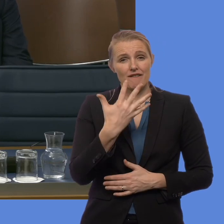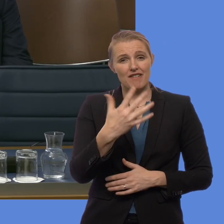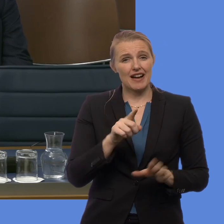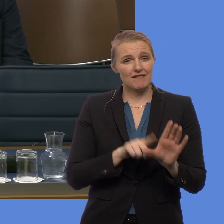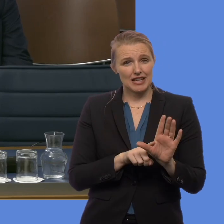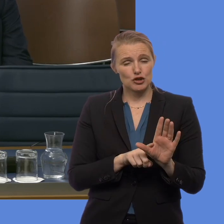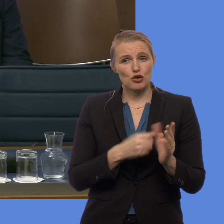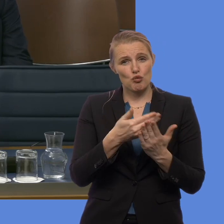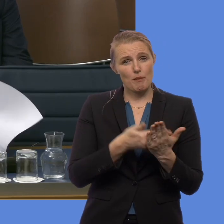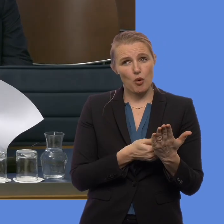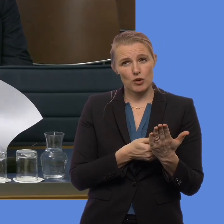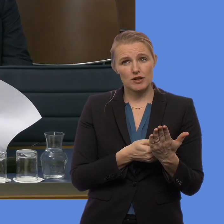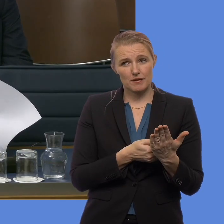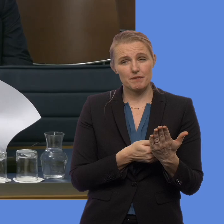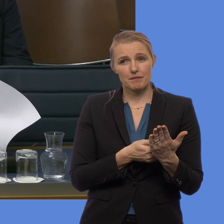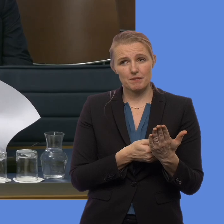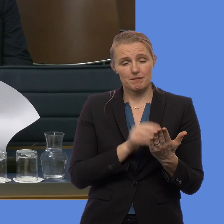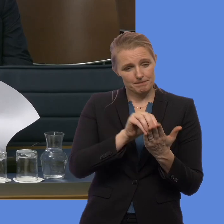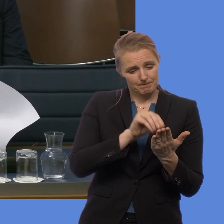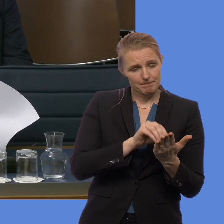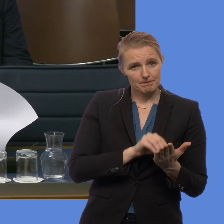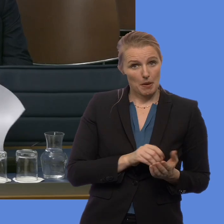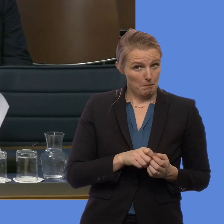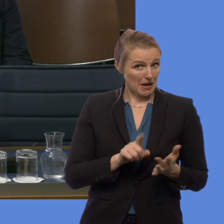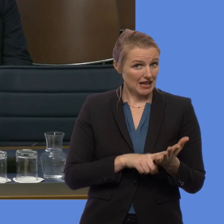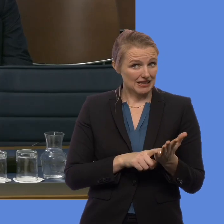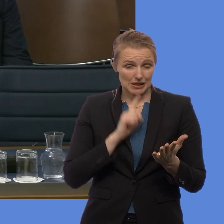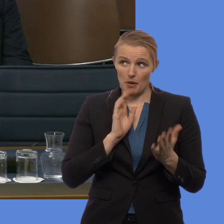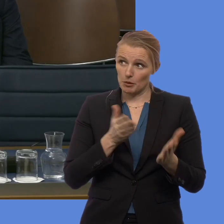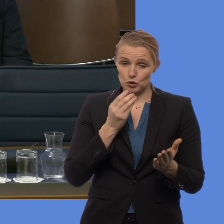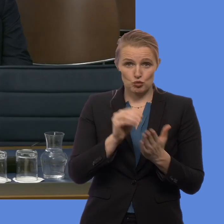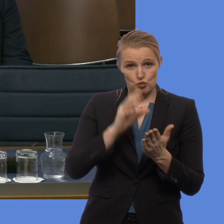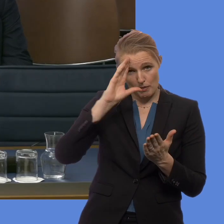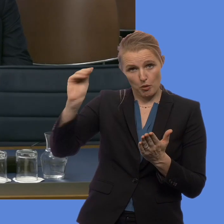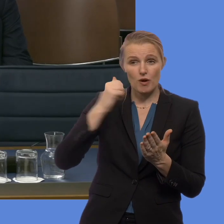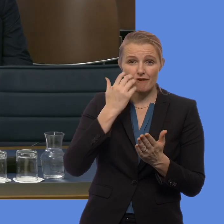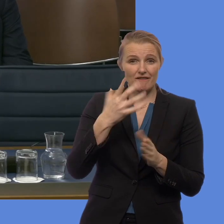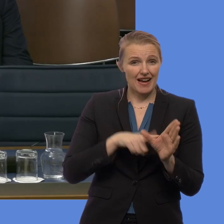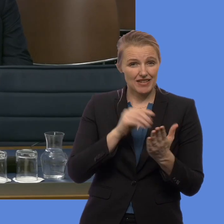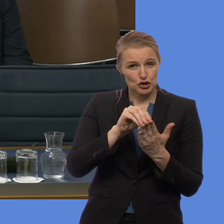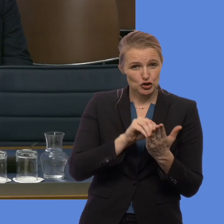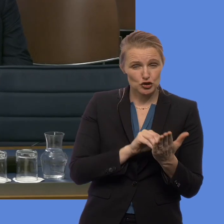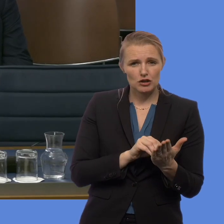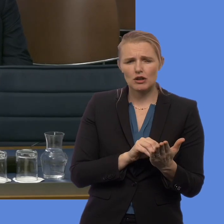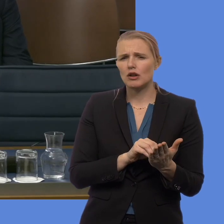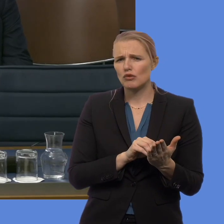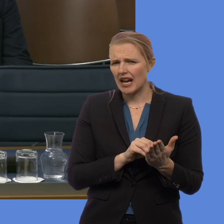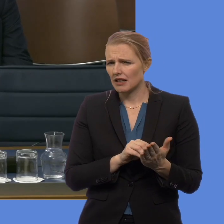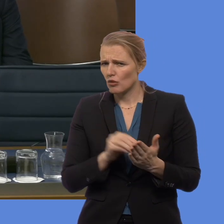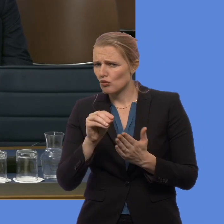also within the bill, and we're obliged to do that. So. And will that be in conjunction with the deaf